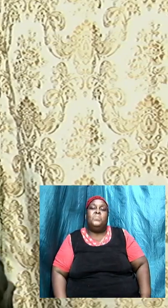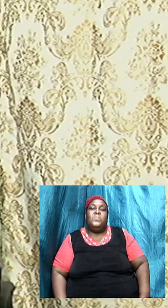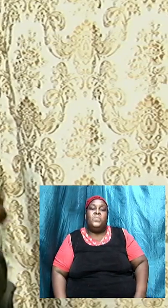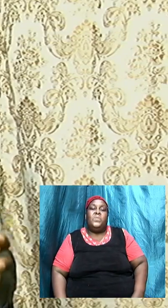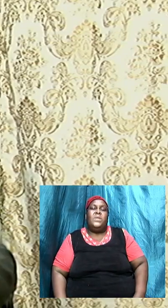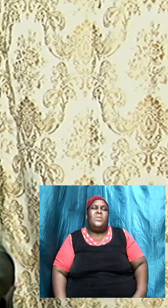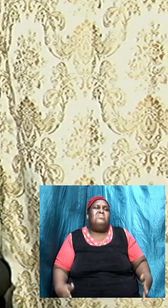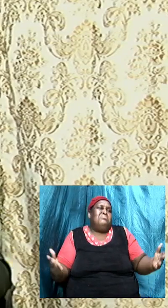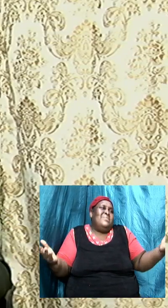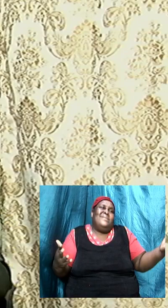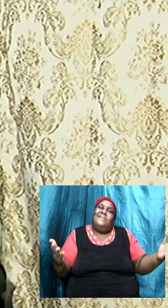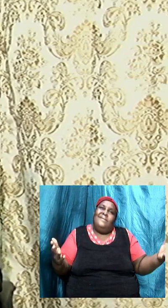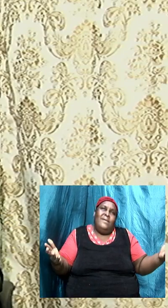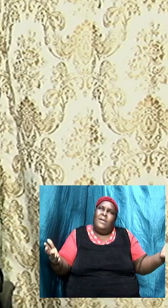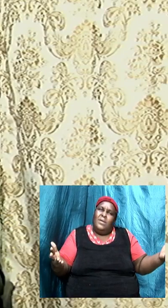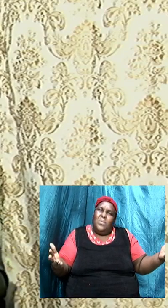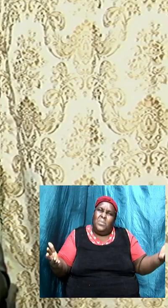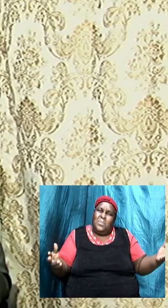So what is doctrine?